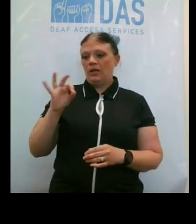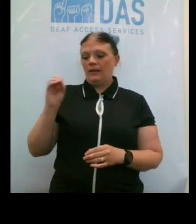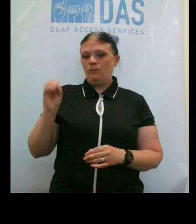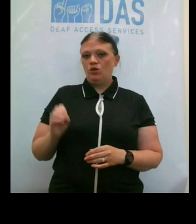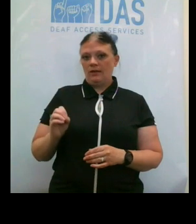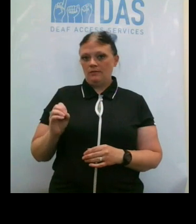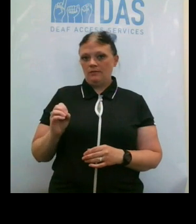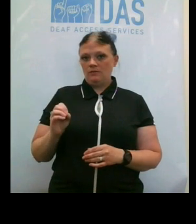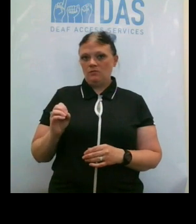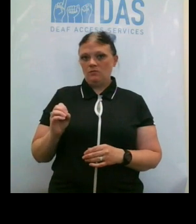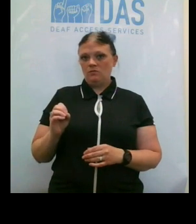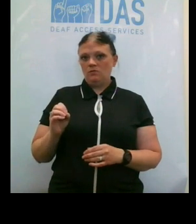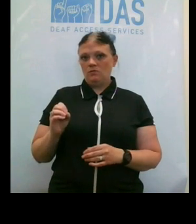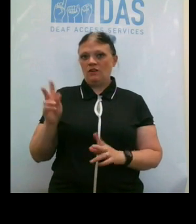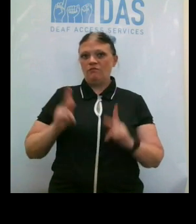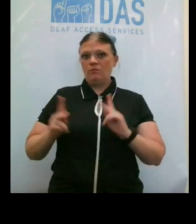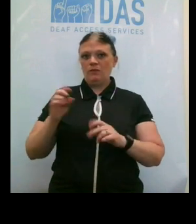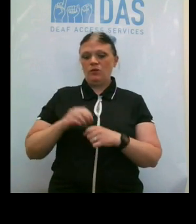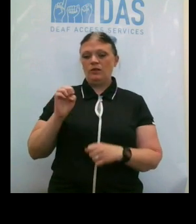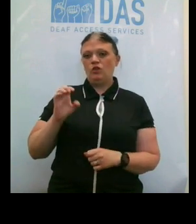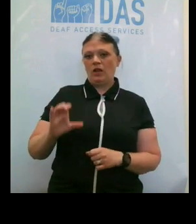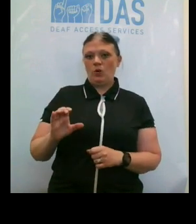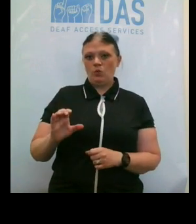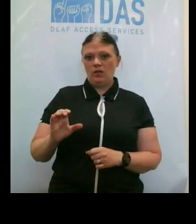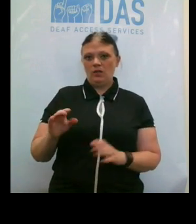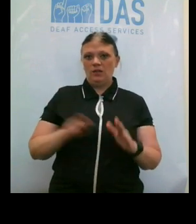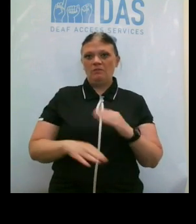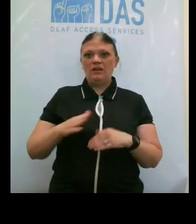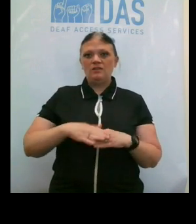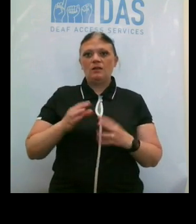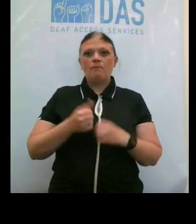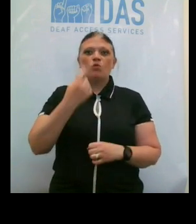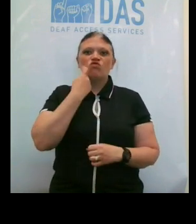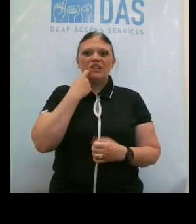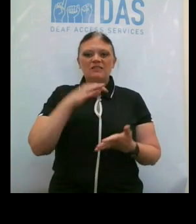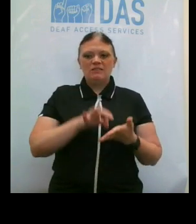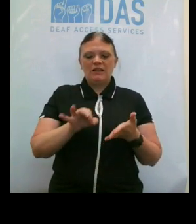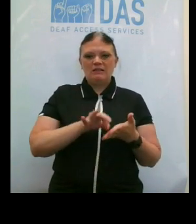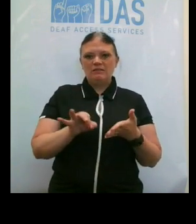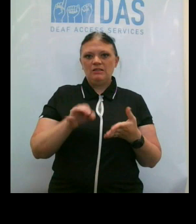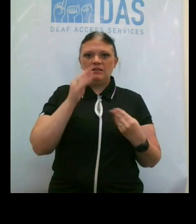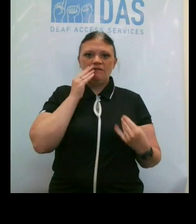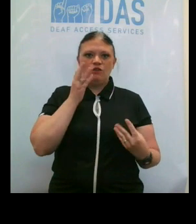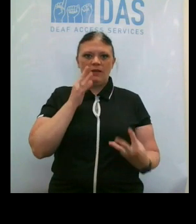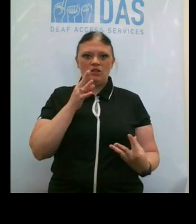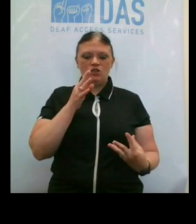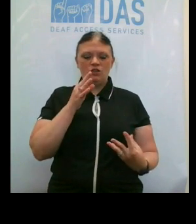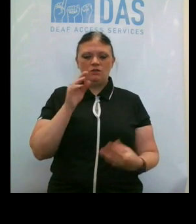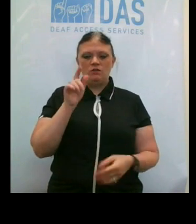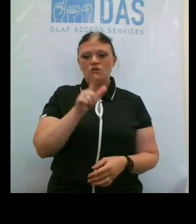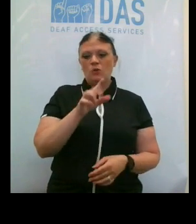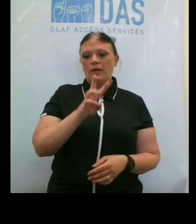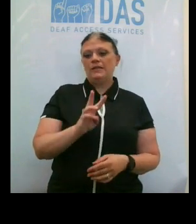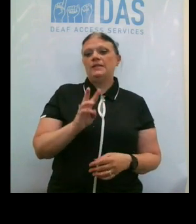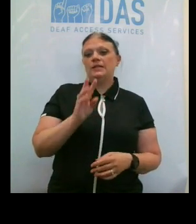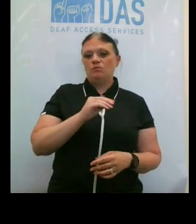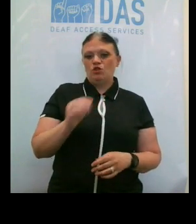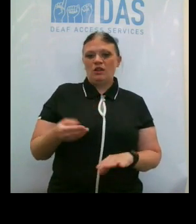27.9% of the people in Erie County based on the most recent census information, and it's made up 26% of the